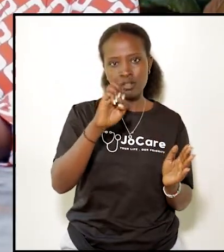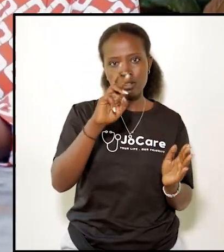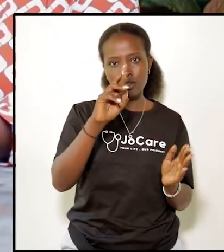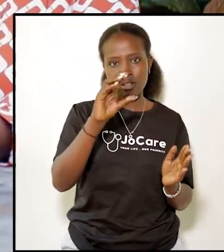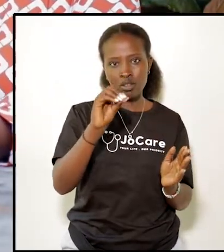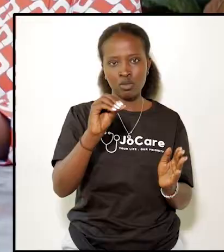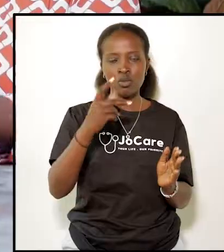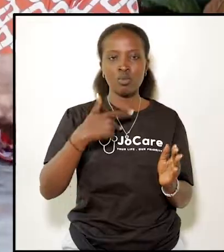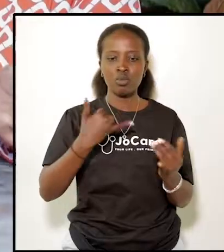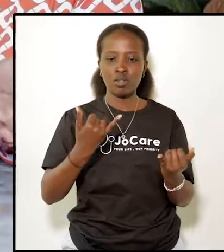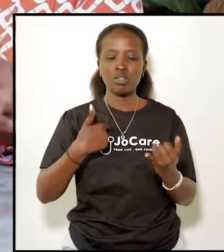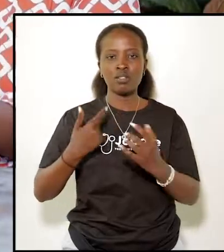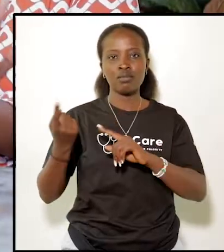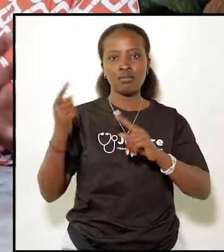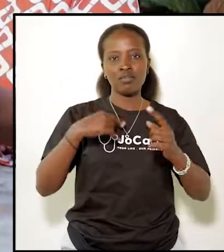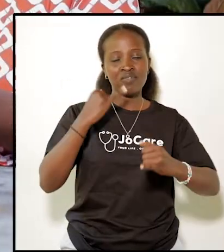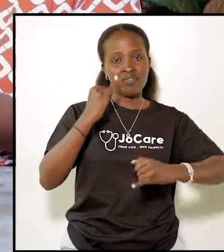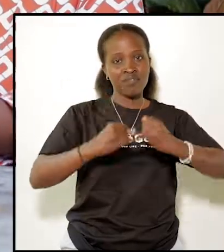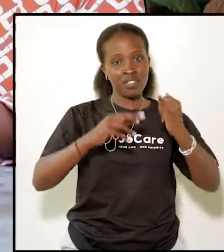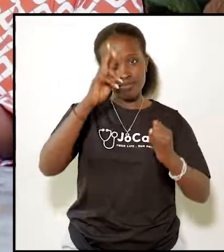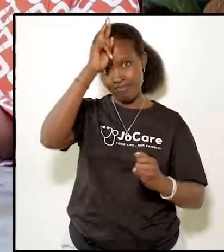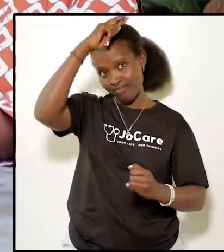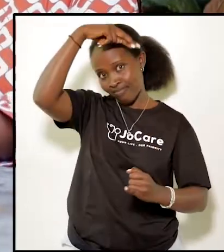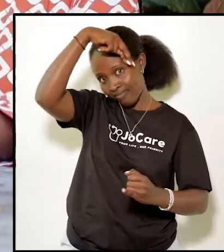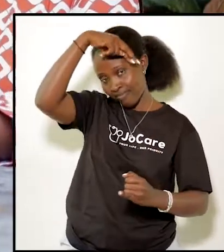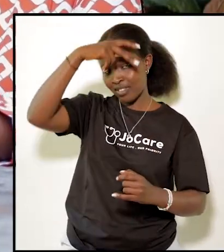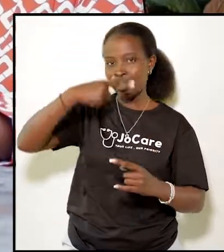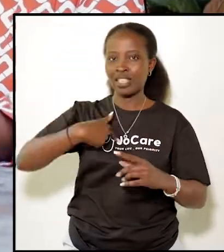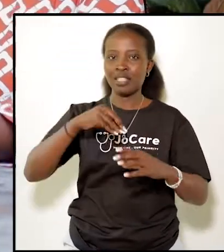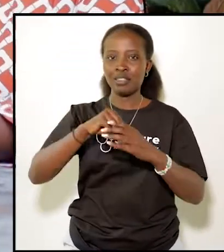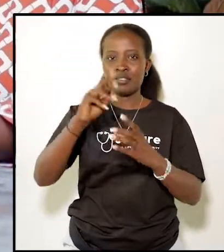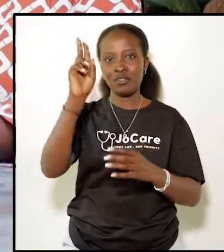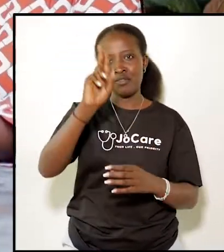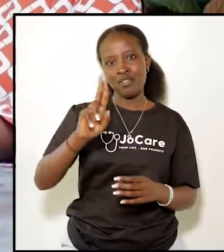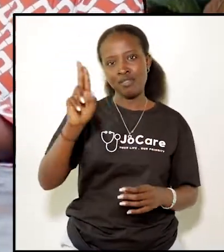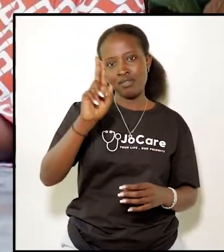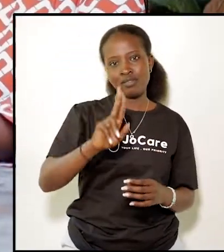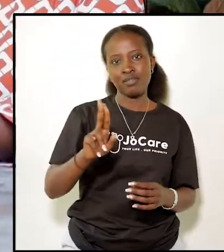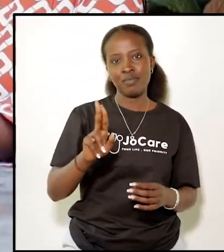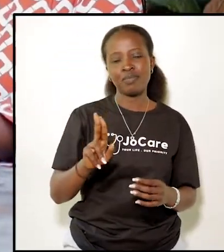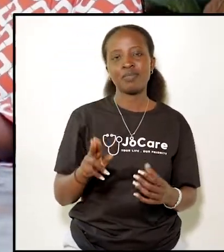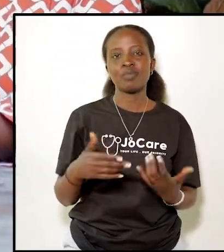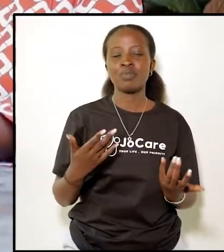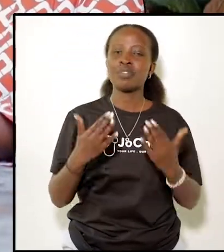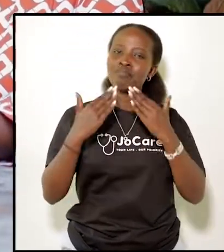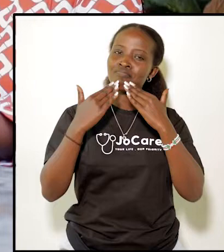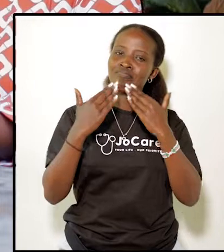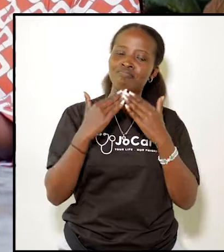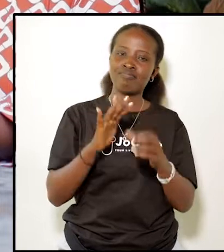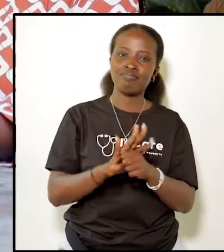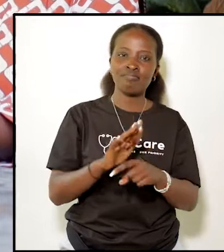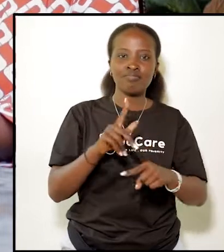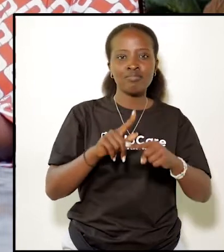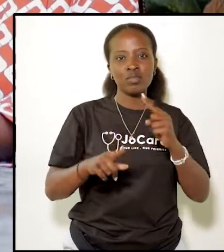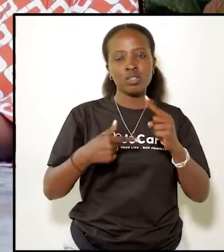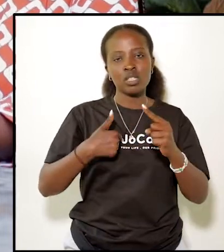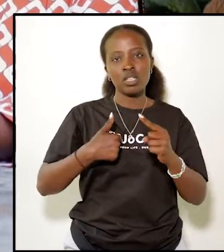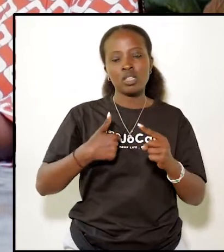Dr.Munezero. I just graduated, so I'm getting used to that. Sure. Yeah. Congratulations. Thank